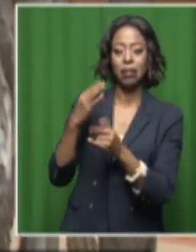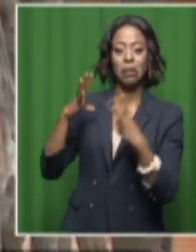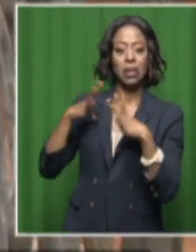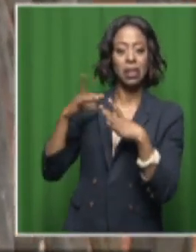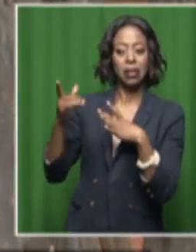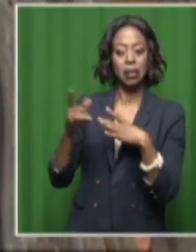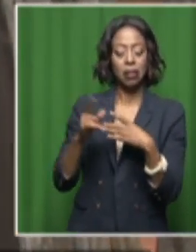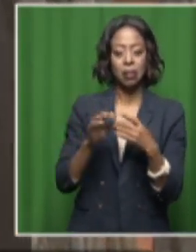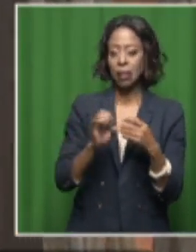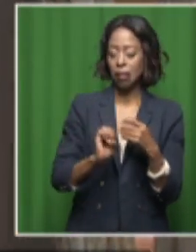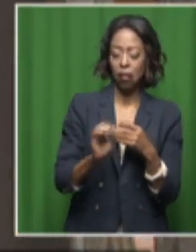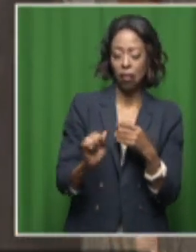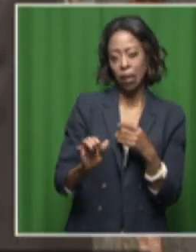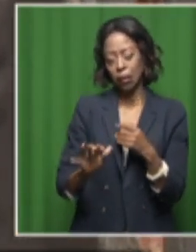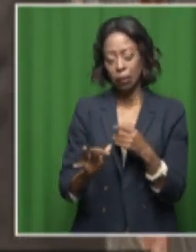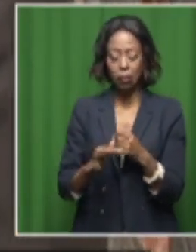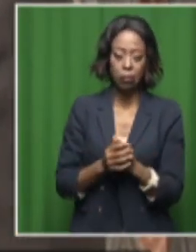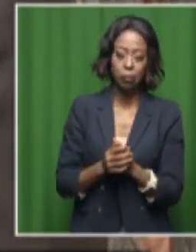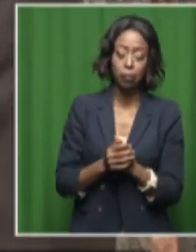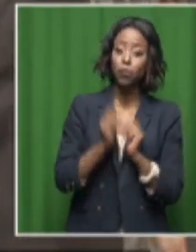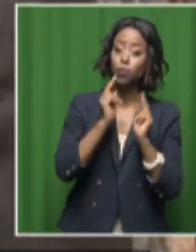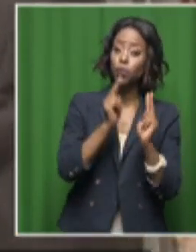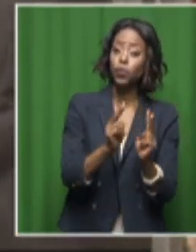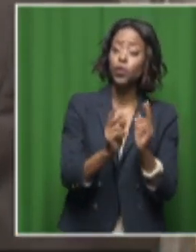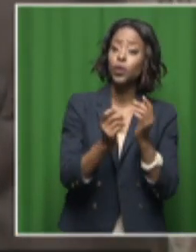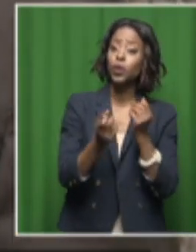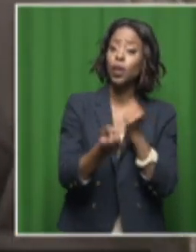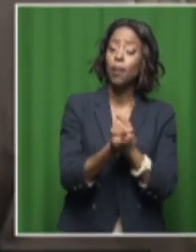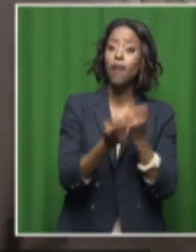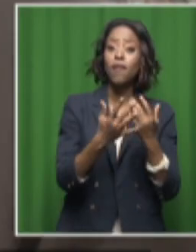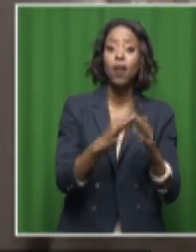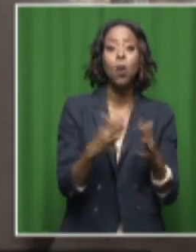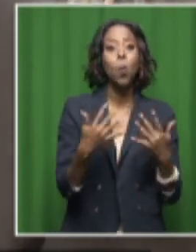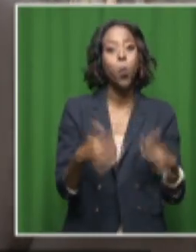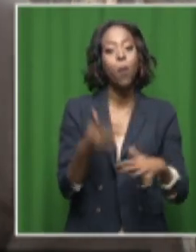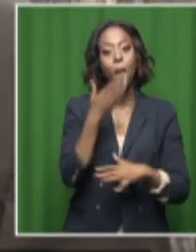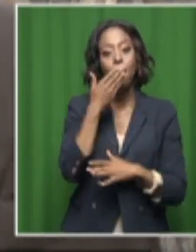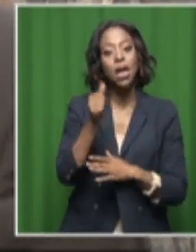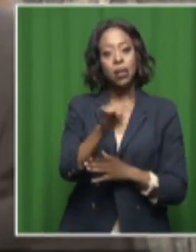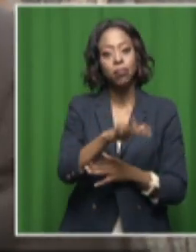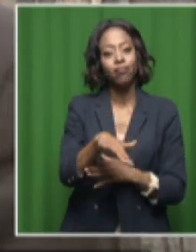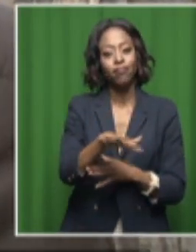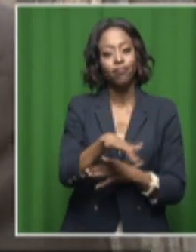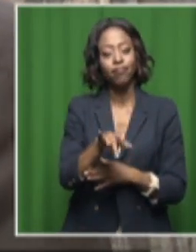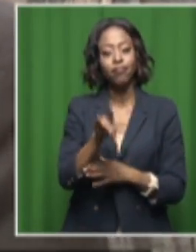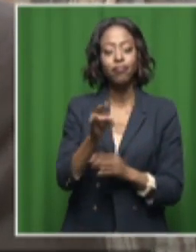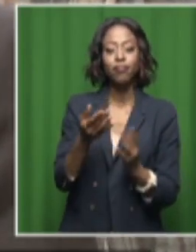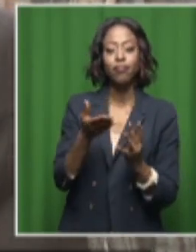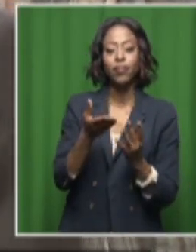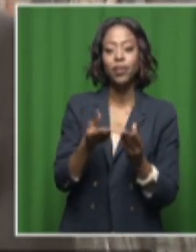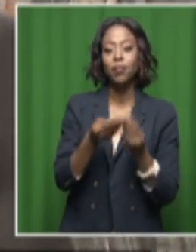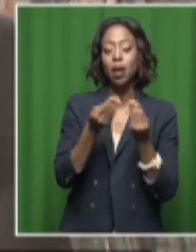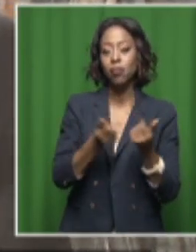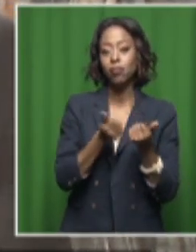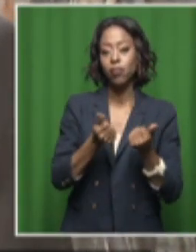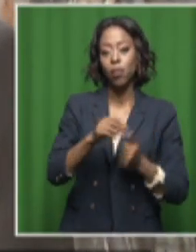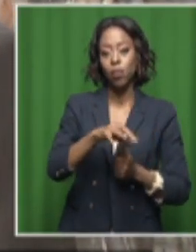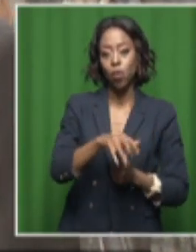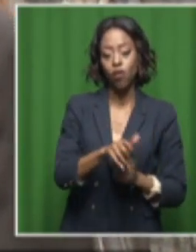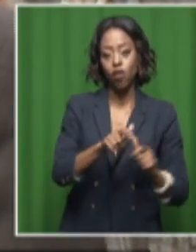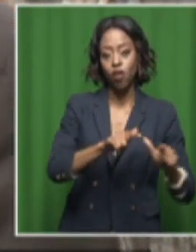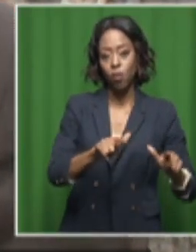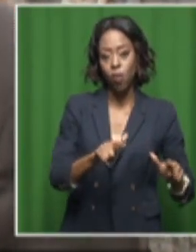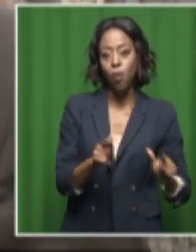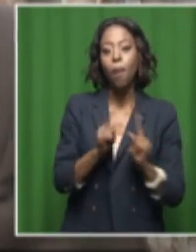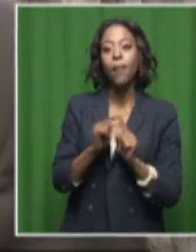Well, thanks for the visit that we have done to Hoedspruit. That is one of the best places that you can ever get, in the province of